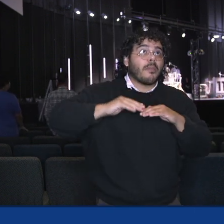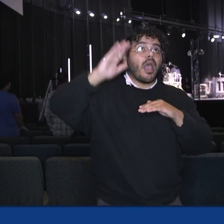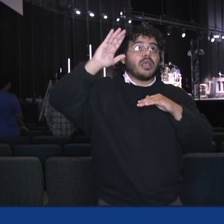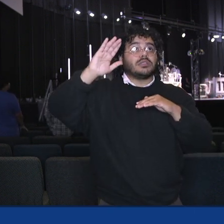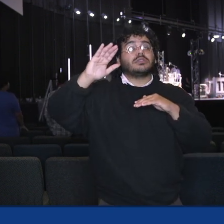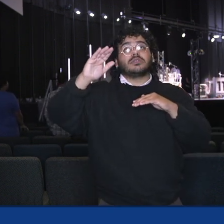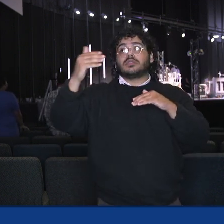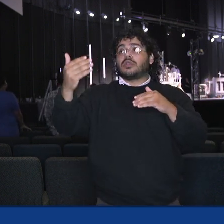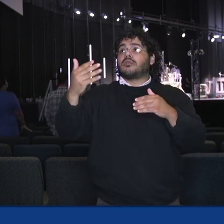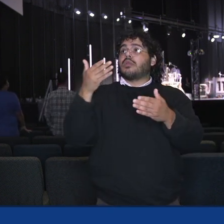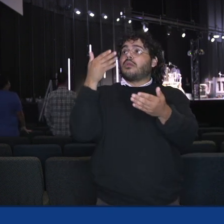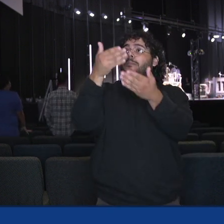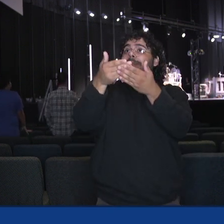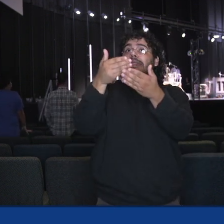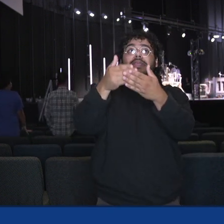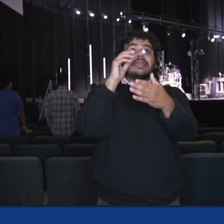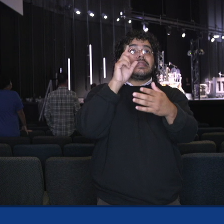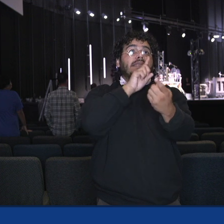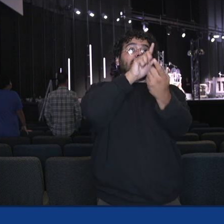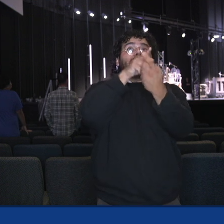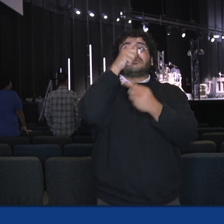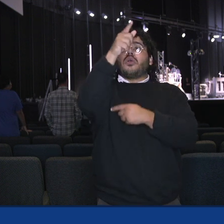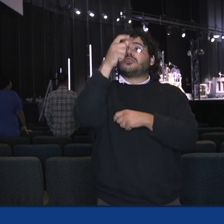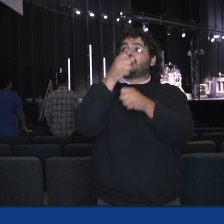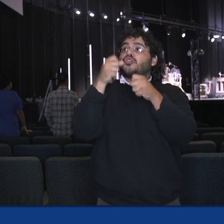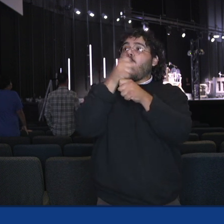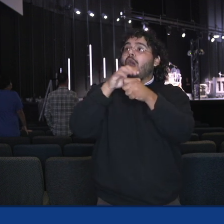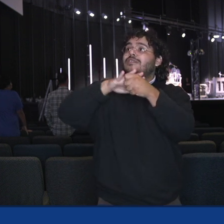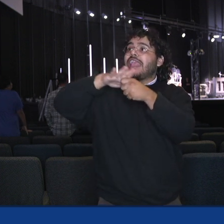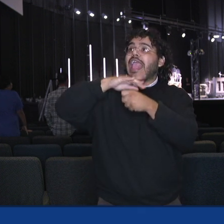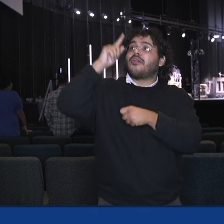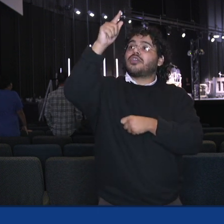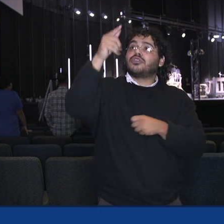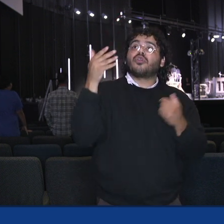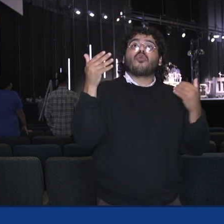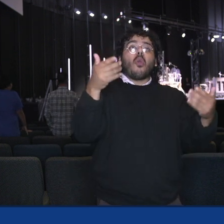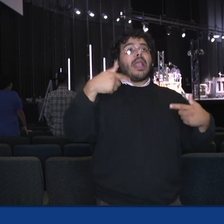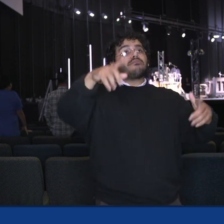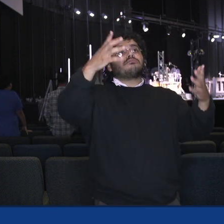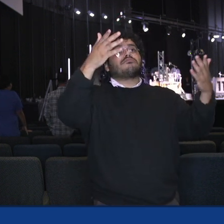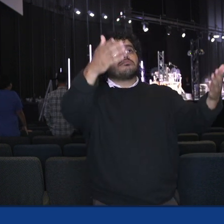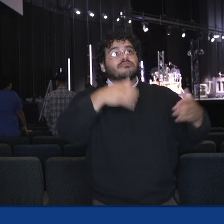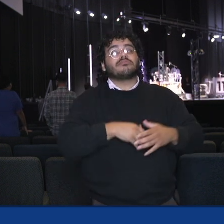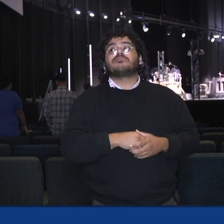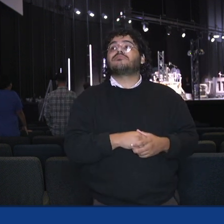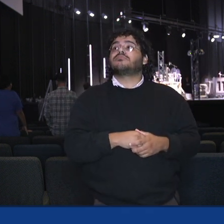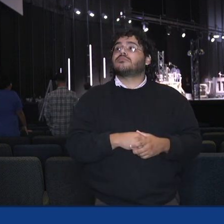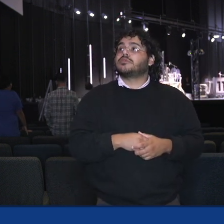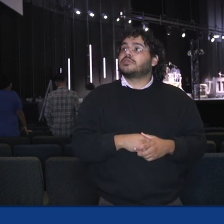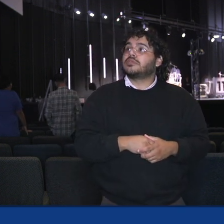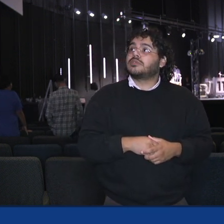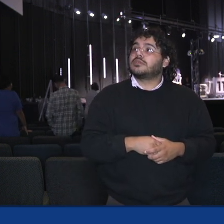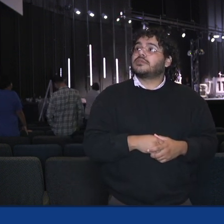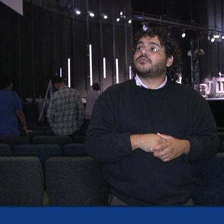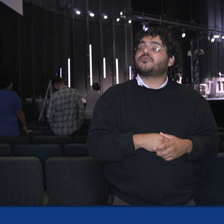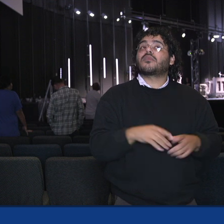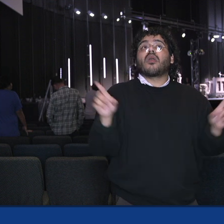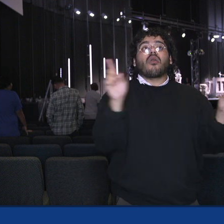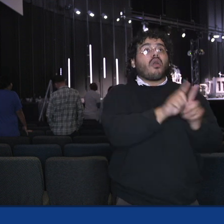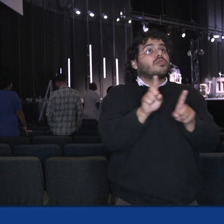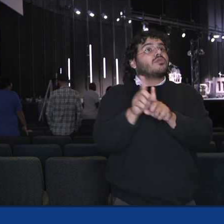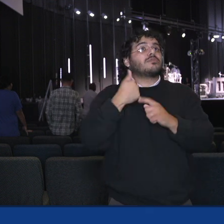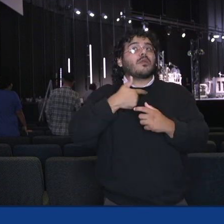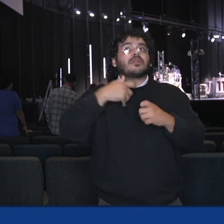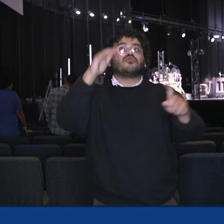the coffee area. So please feel free to head that way. I also want to